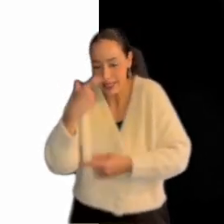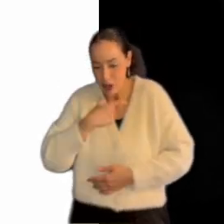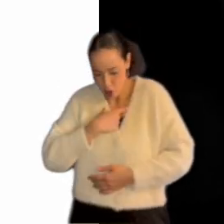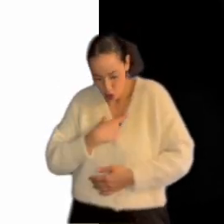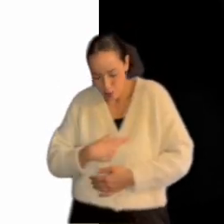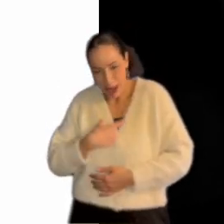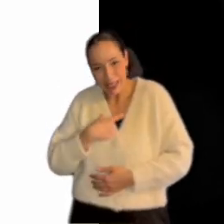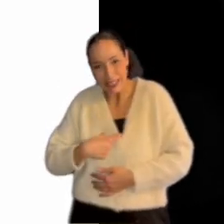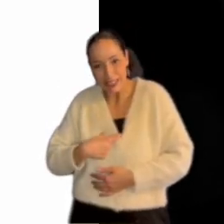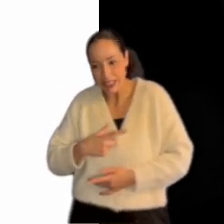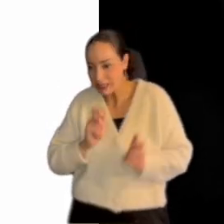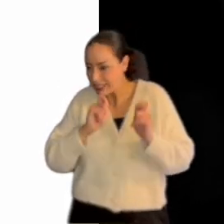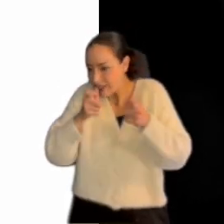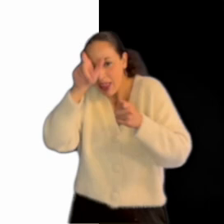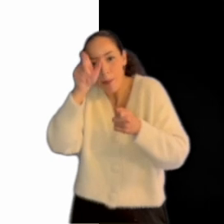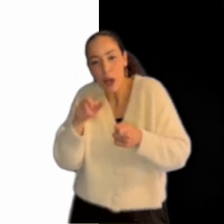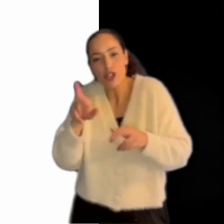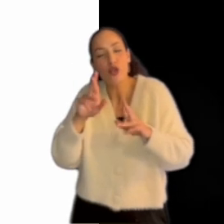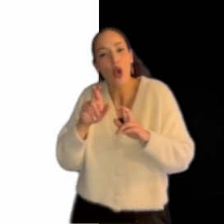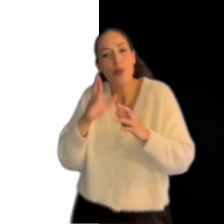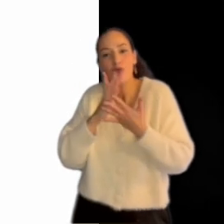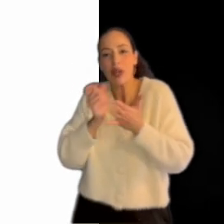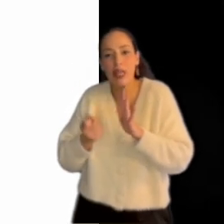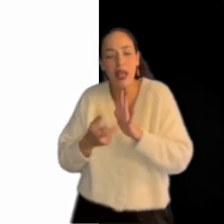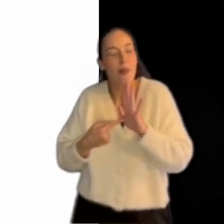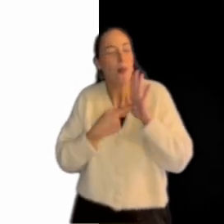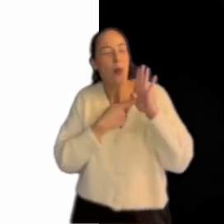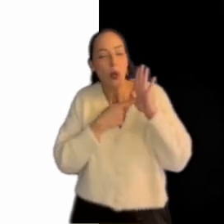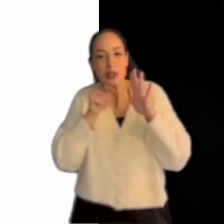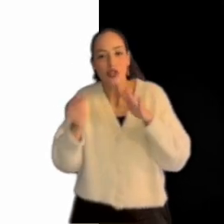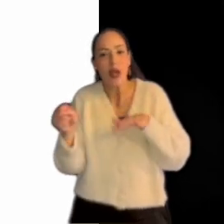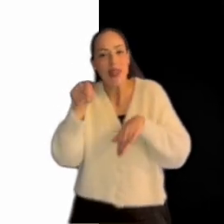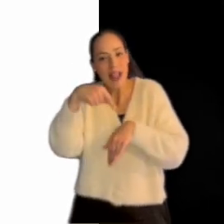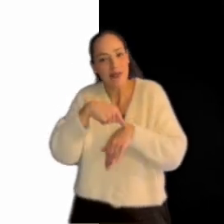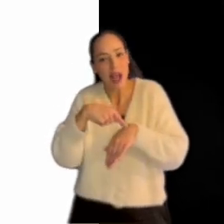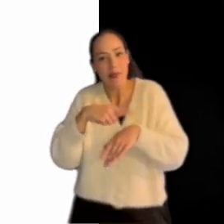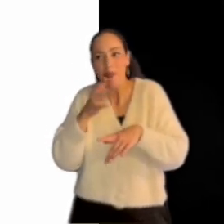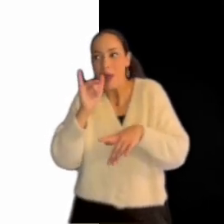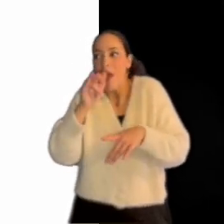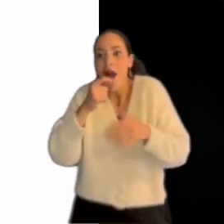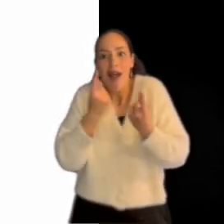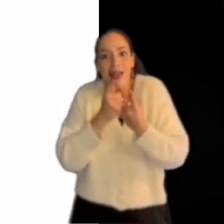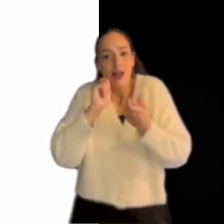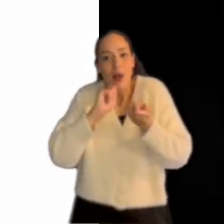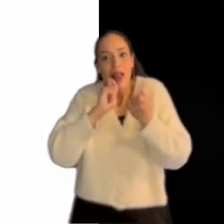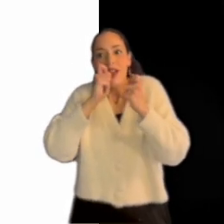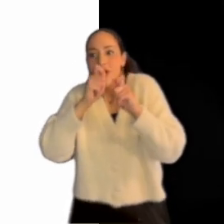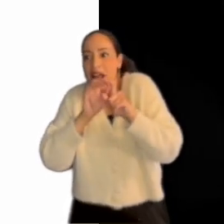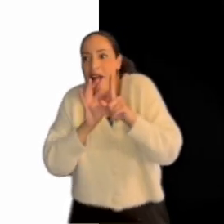hope that was so precious to all of us during this time that things might change and be returned to normal.